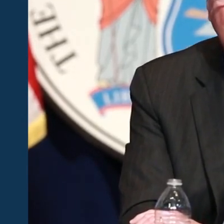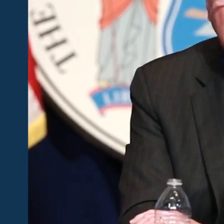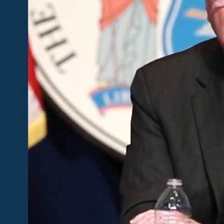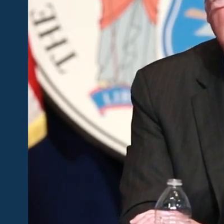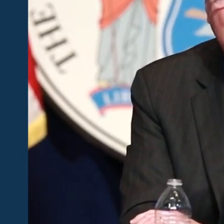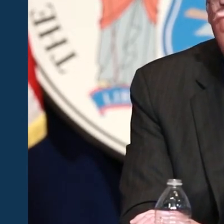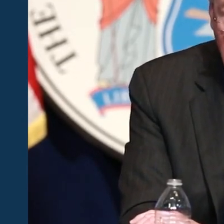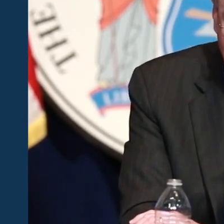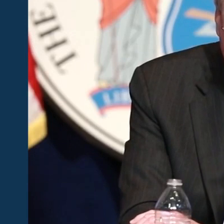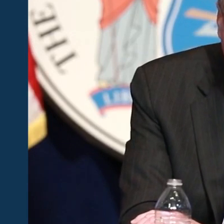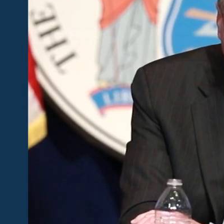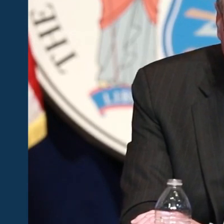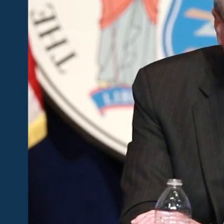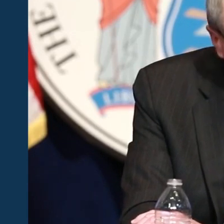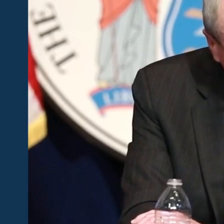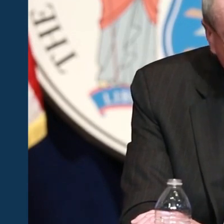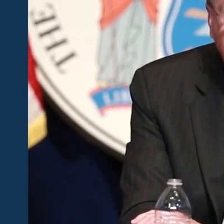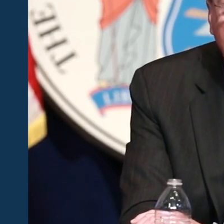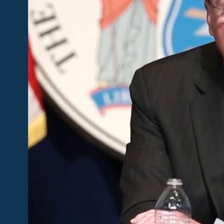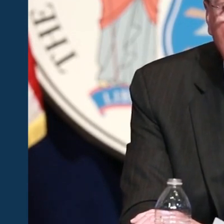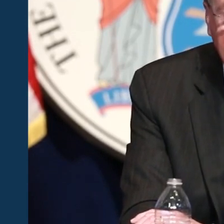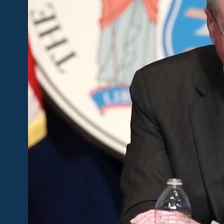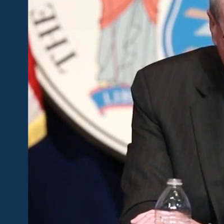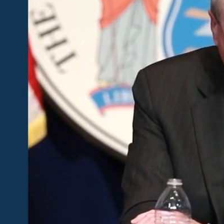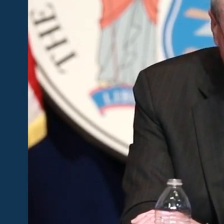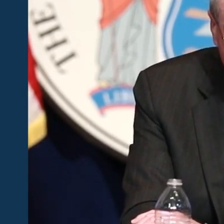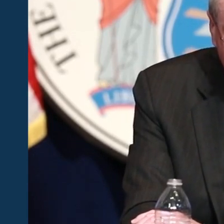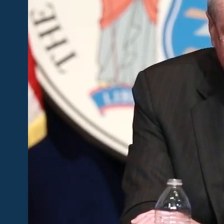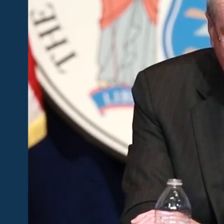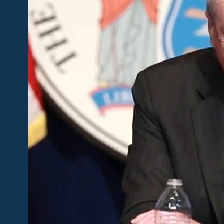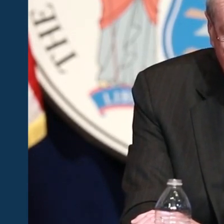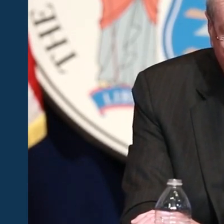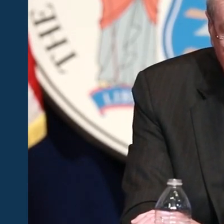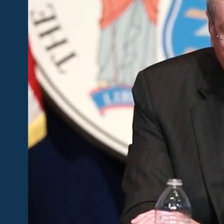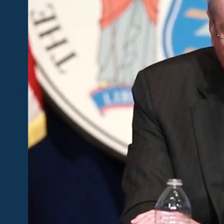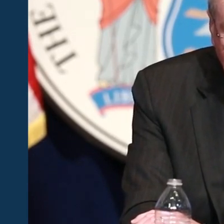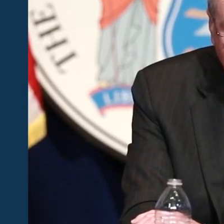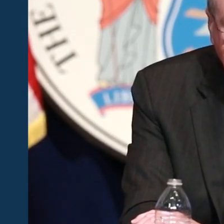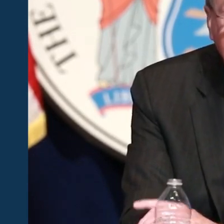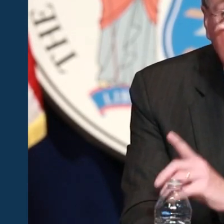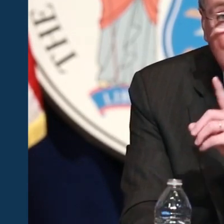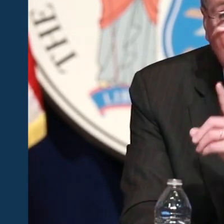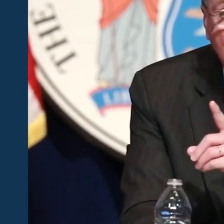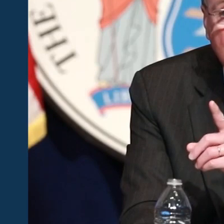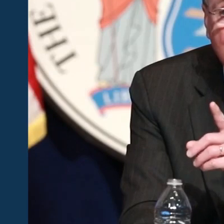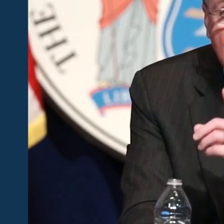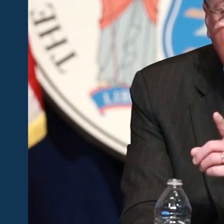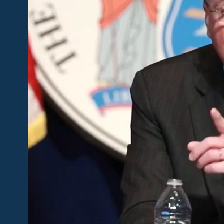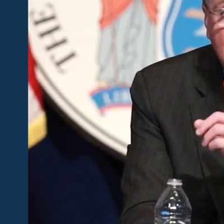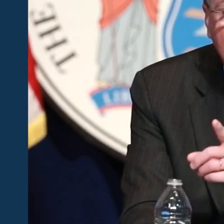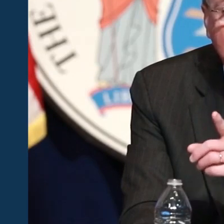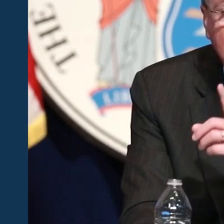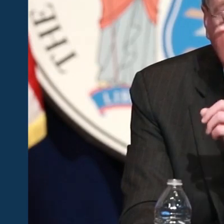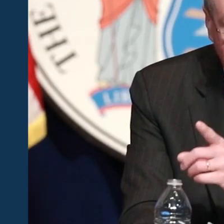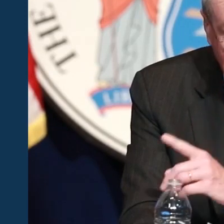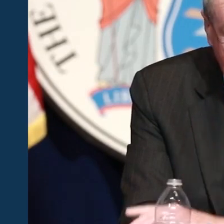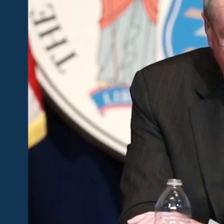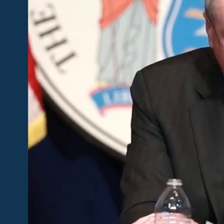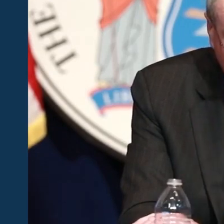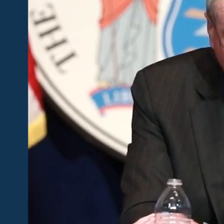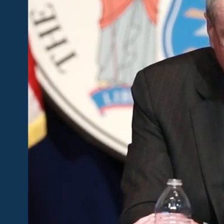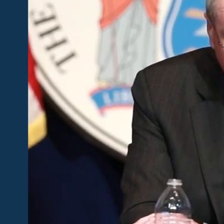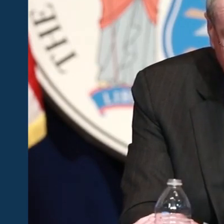Louis to escape. But the St. Louis, as you likely know, was spurned at every port it sought out, including, shamefully, here in the